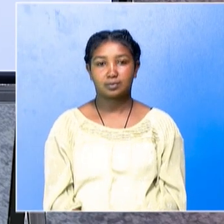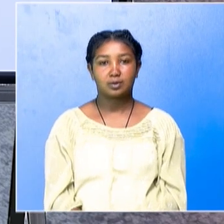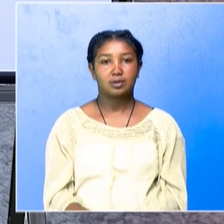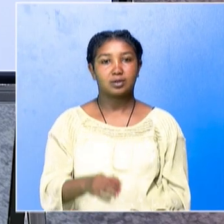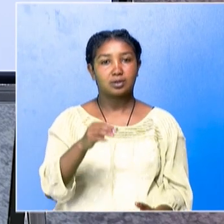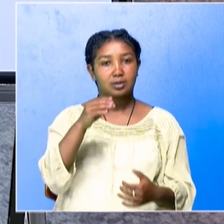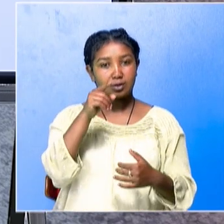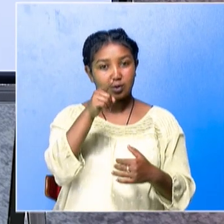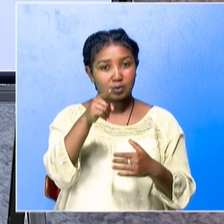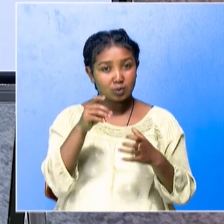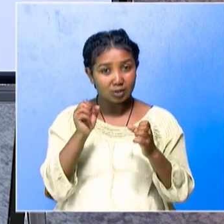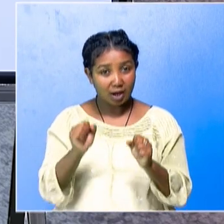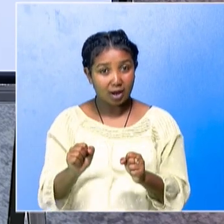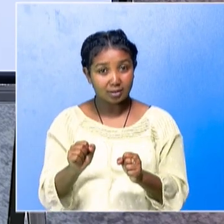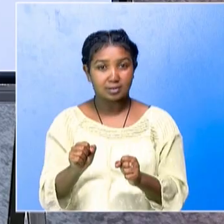speak